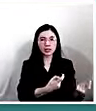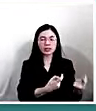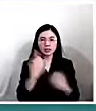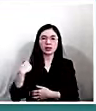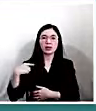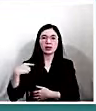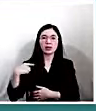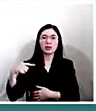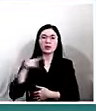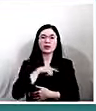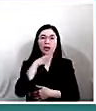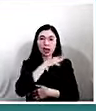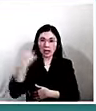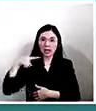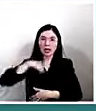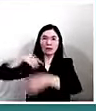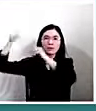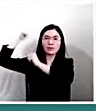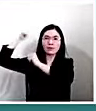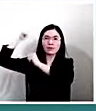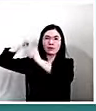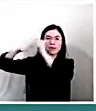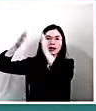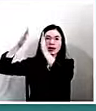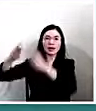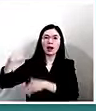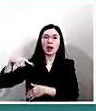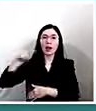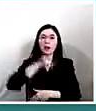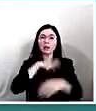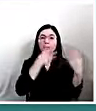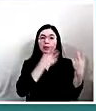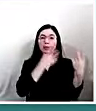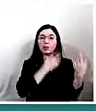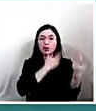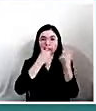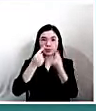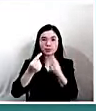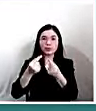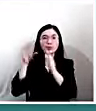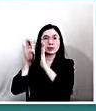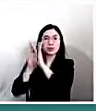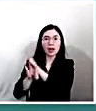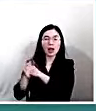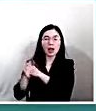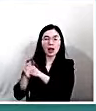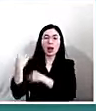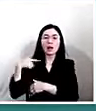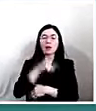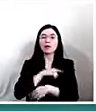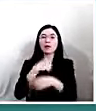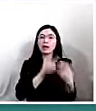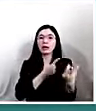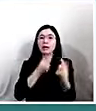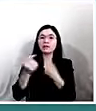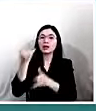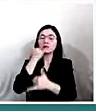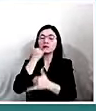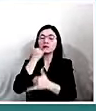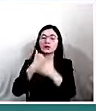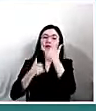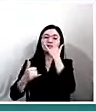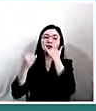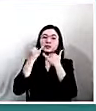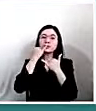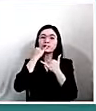fathers, we have committed crimes, we have done wrong.